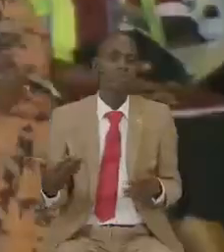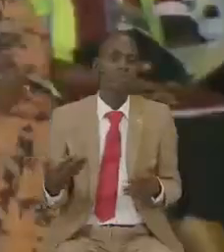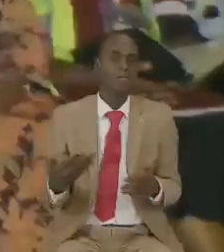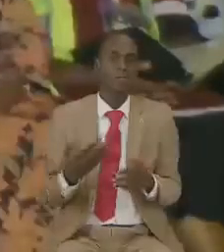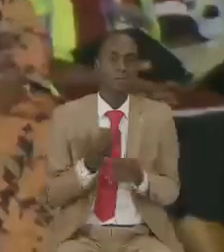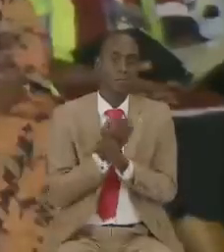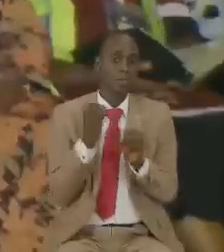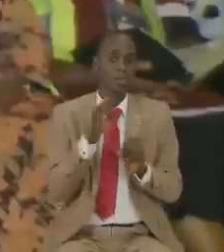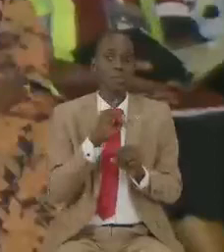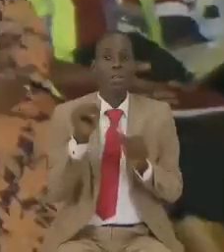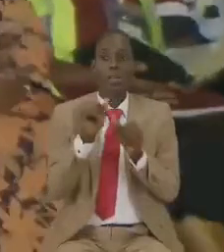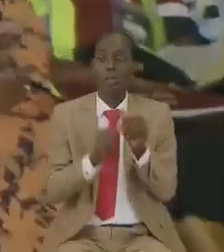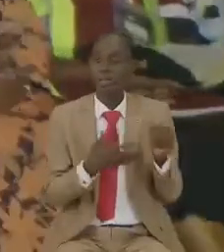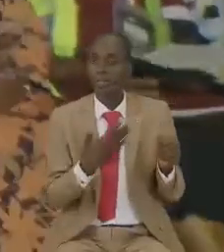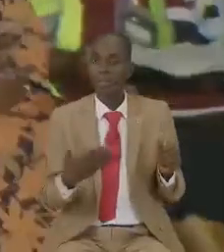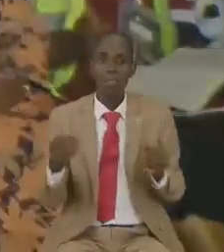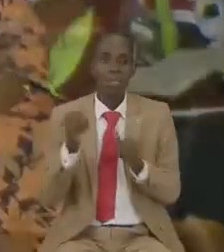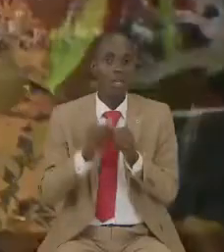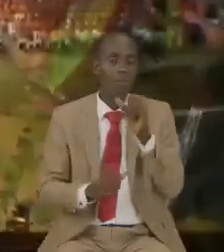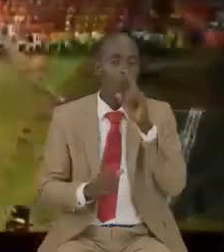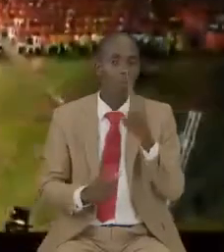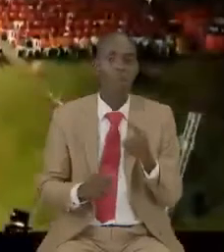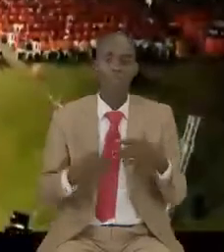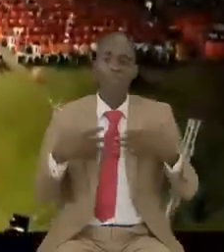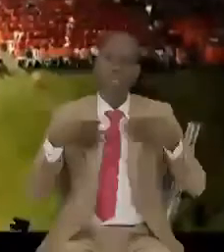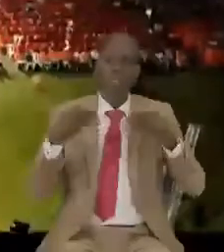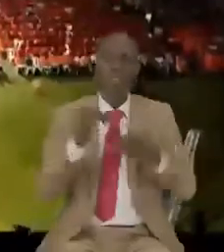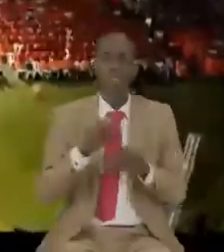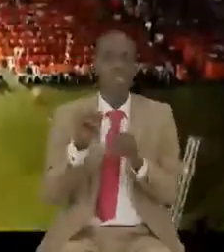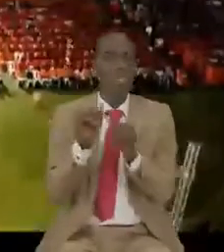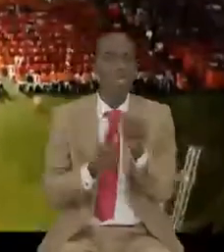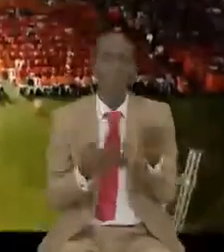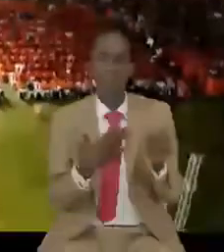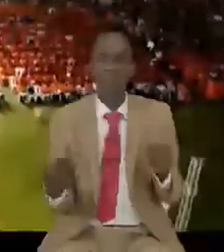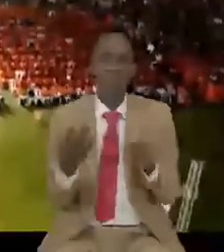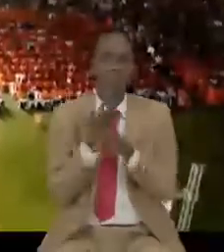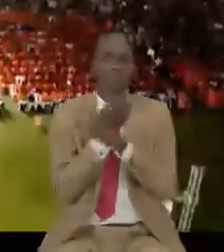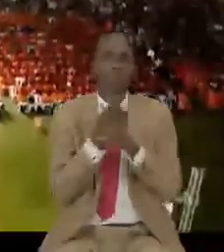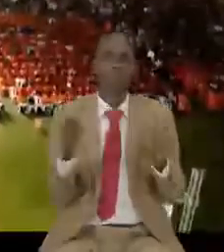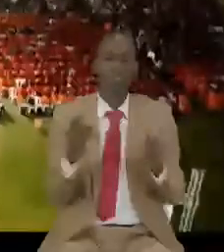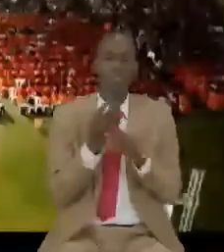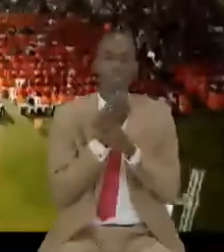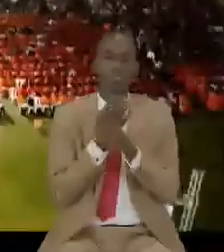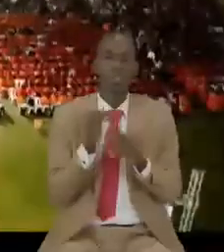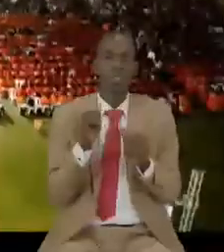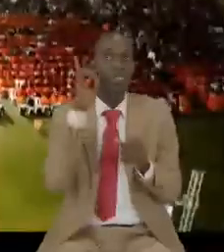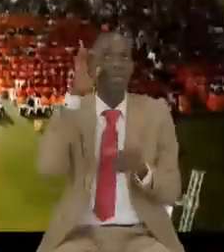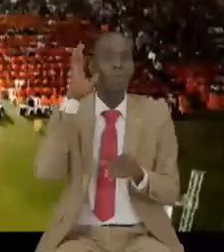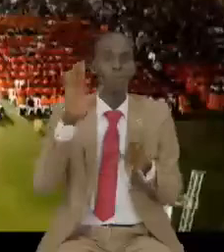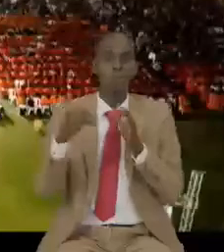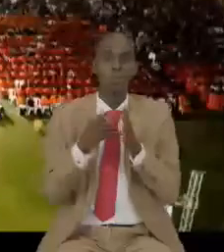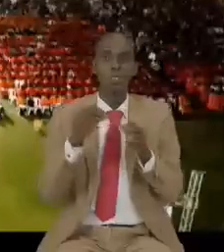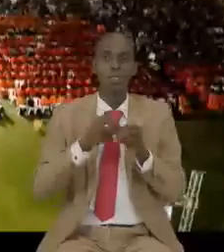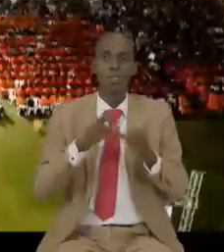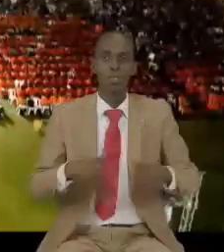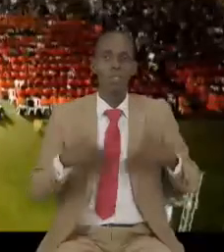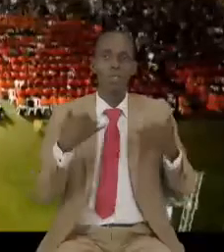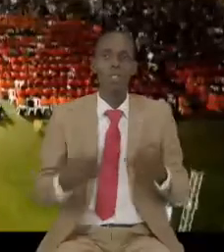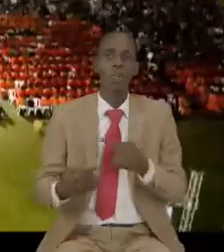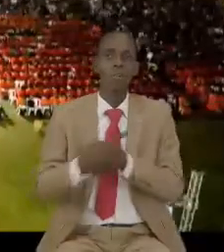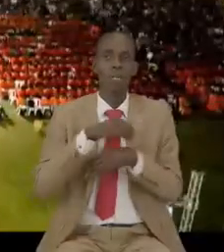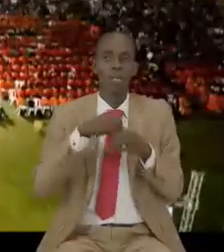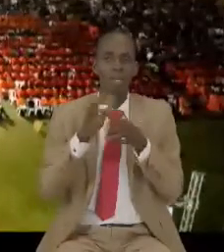saving, everyone, everything healing, everything delivering. He'll do it in your life today in Jesus'